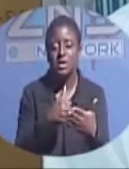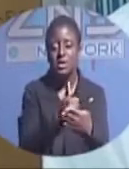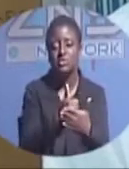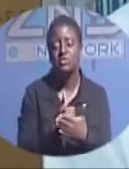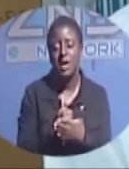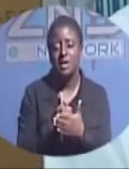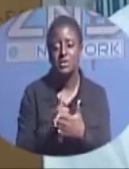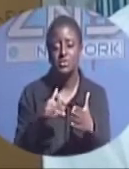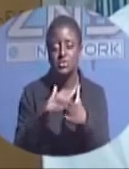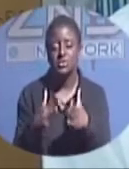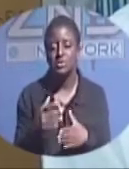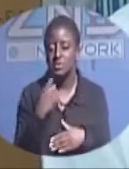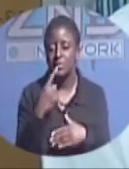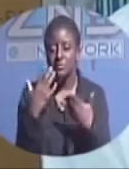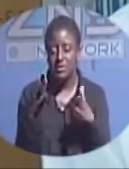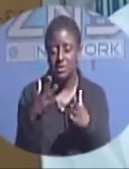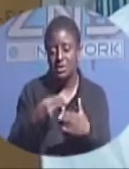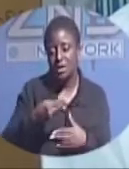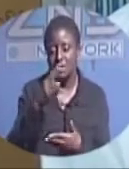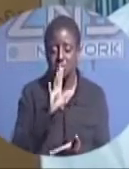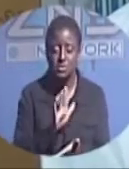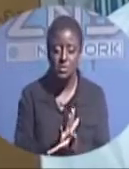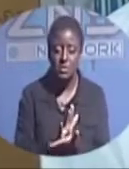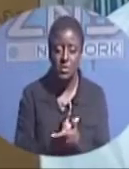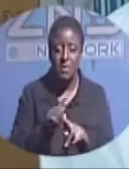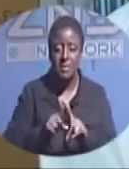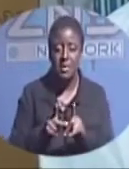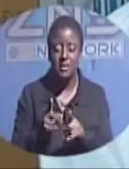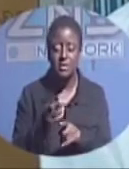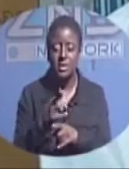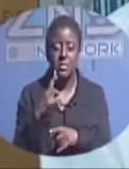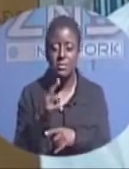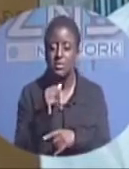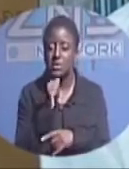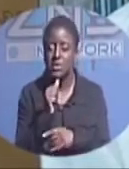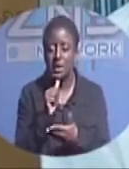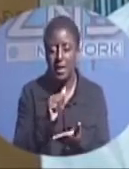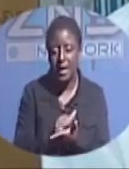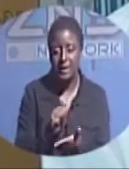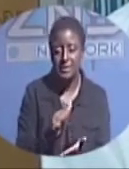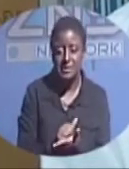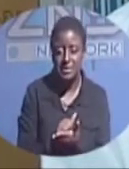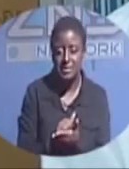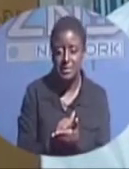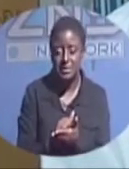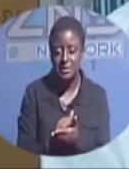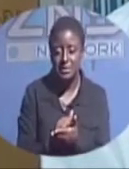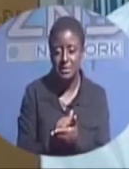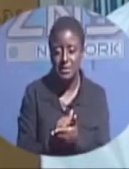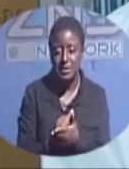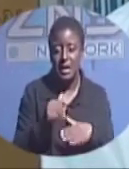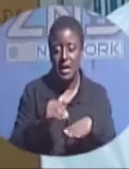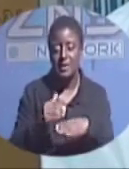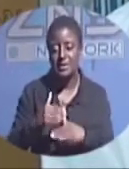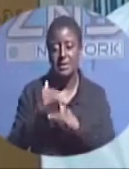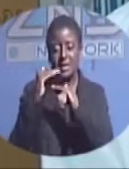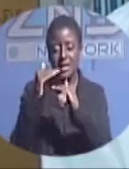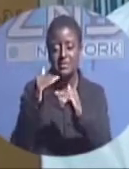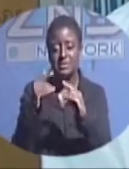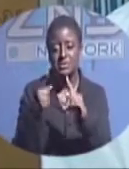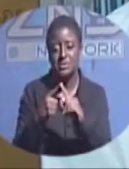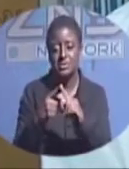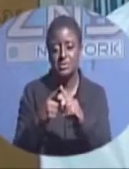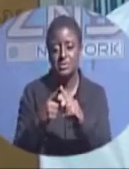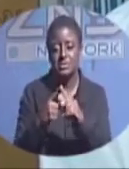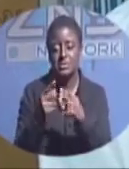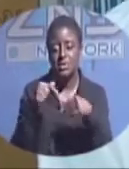school but were not academically at the level to be accepted into